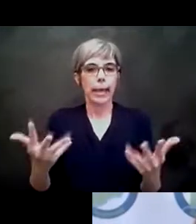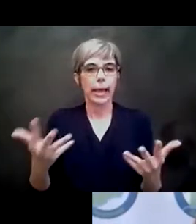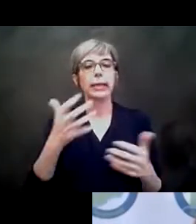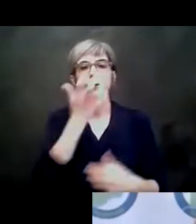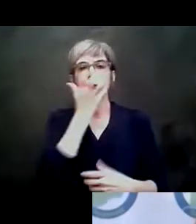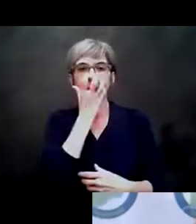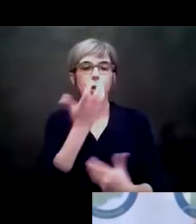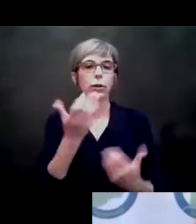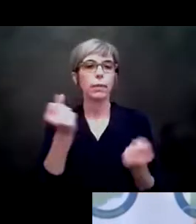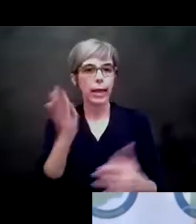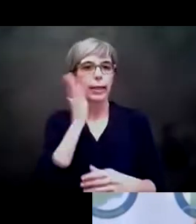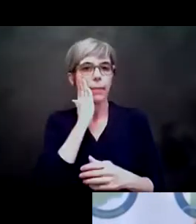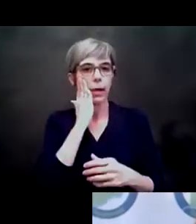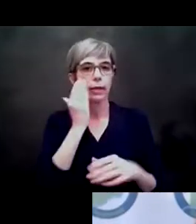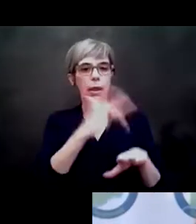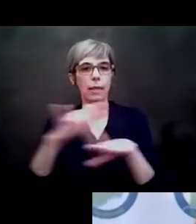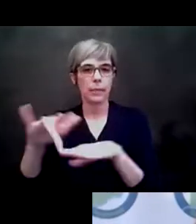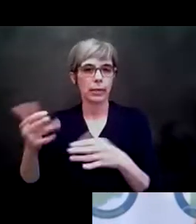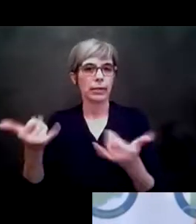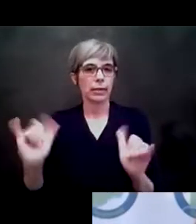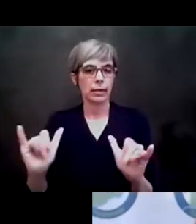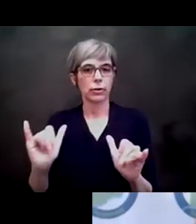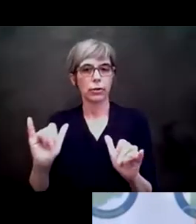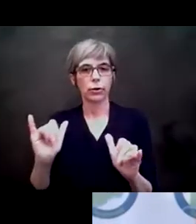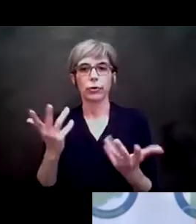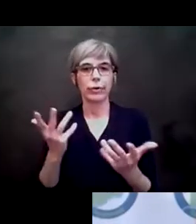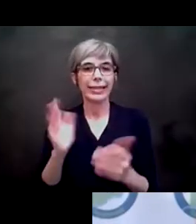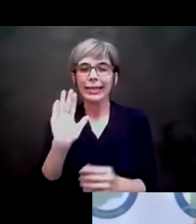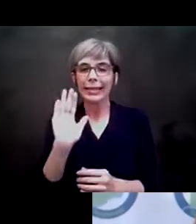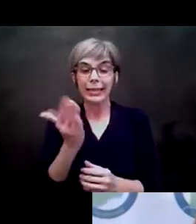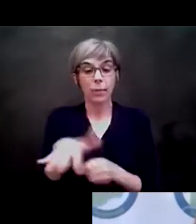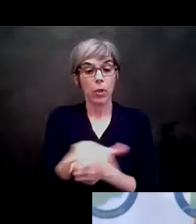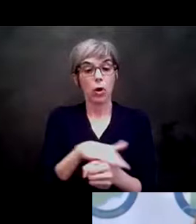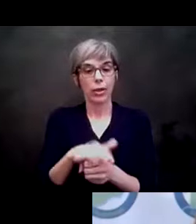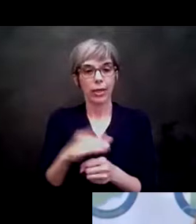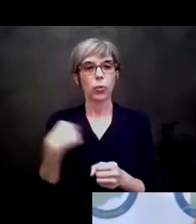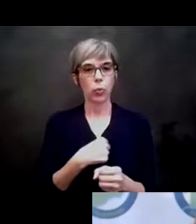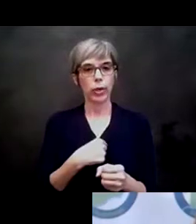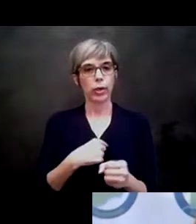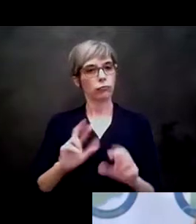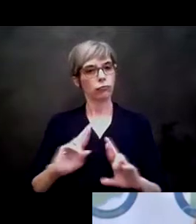hospital beds. So we believe locally we're well positioned to handle any conceivable surge.